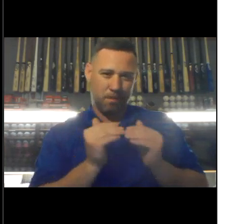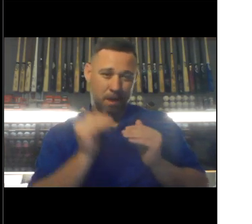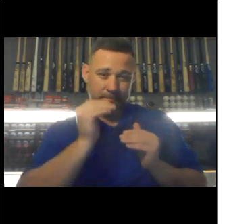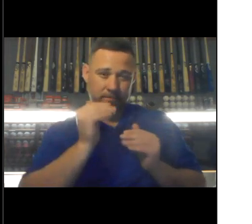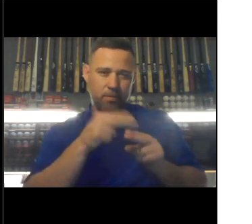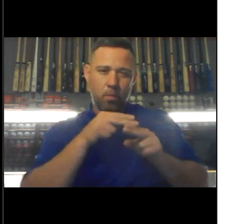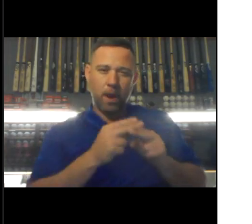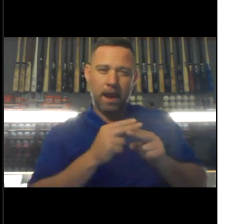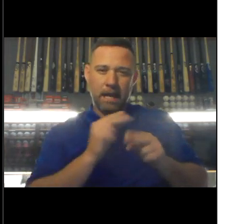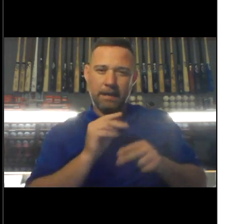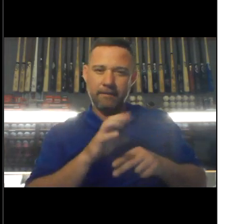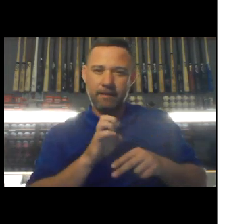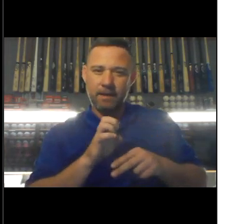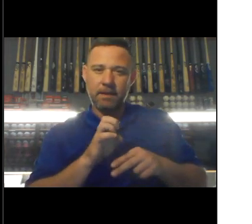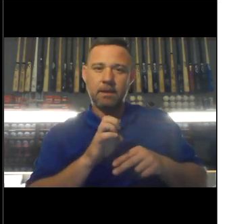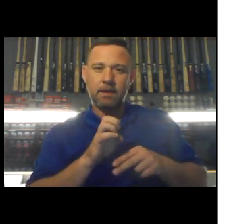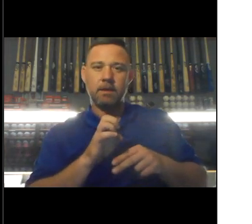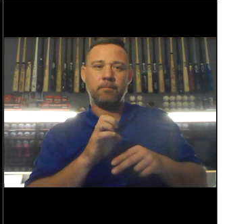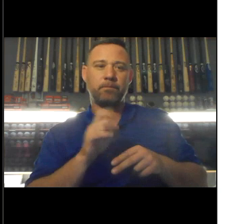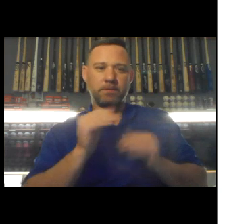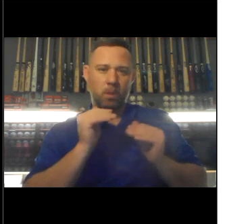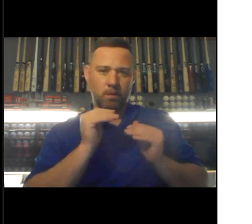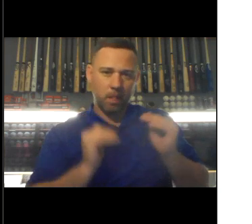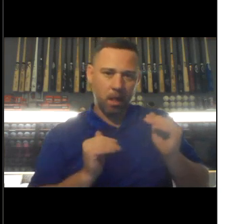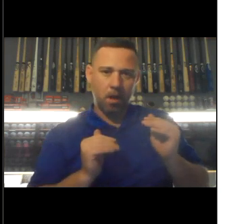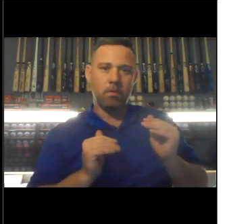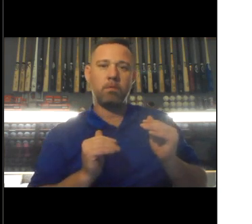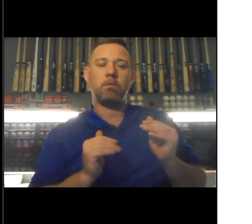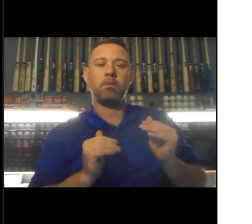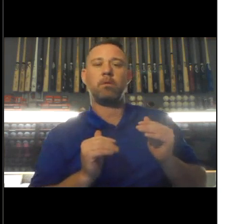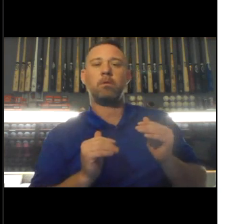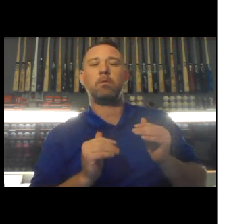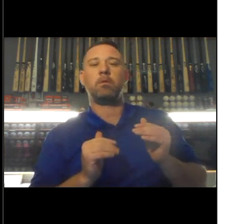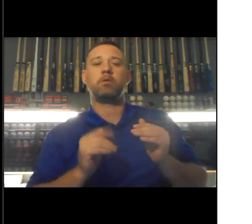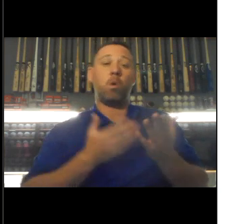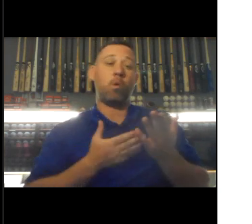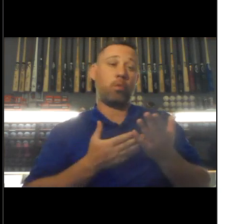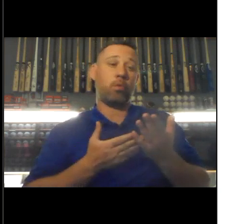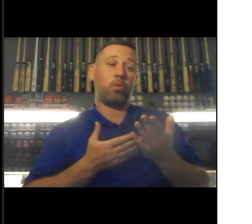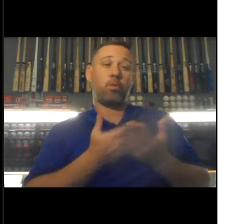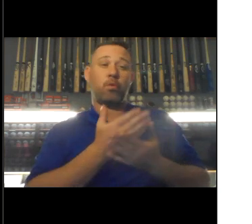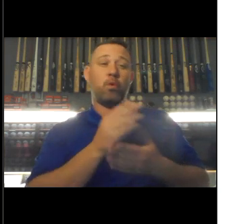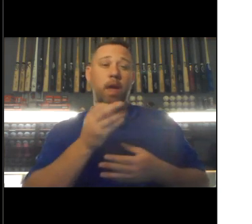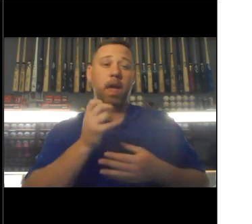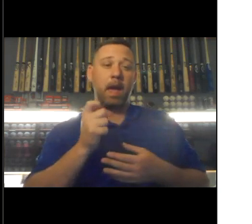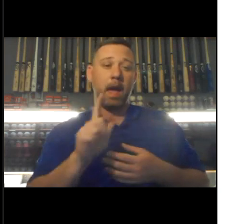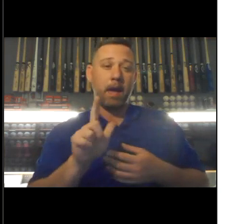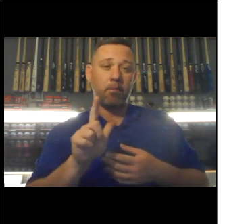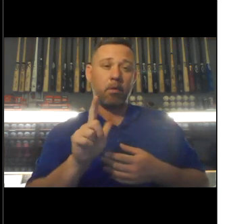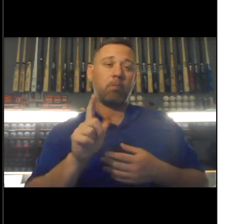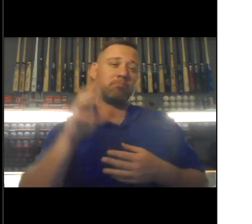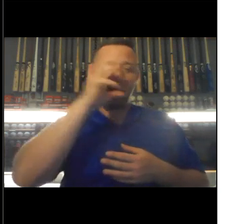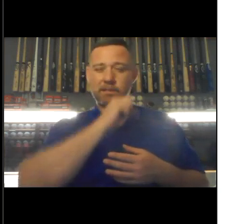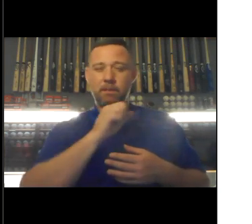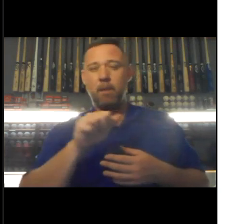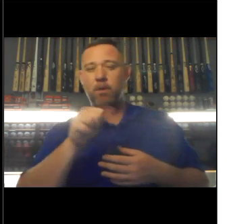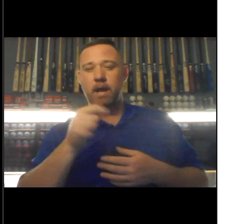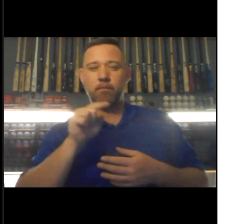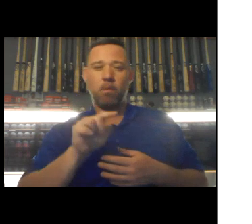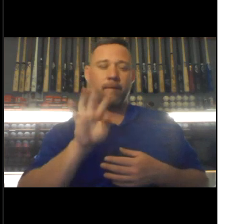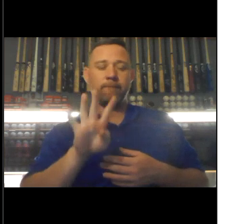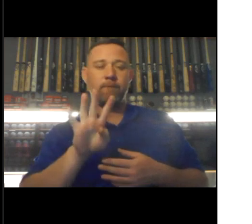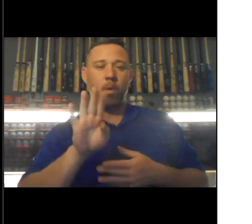fee as well as diesel excise tax is slightly below. But bottom line, through April is estimated to be about $10.4 billion in